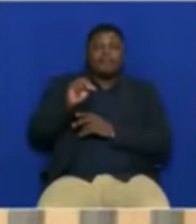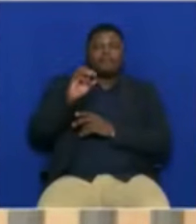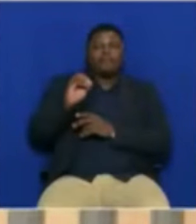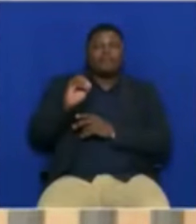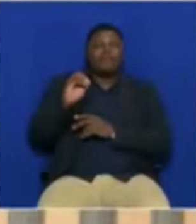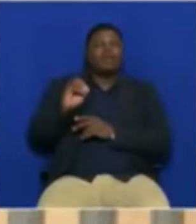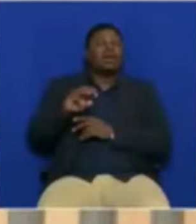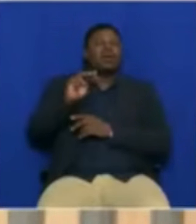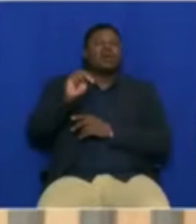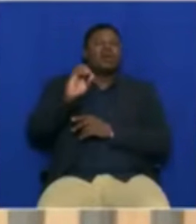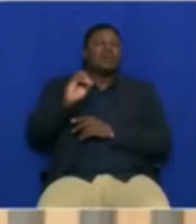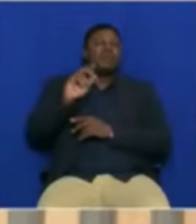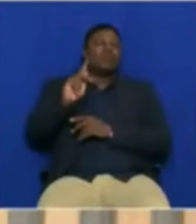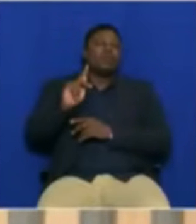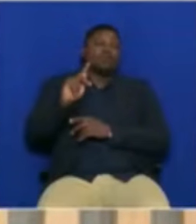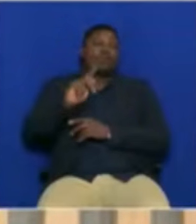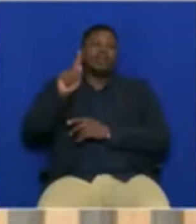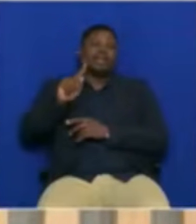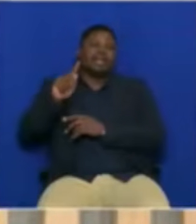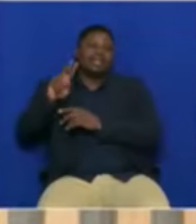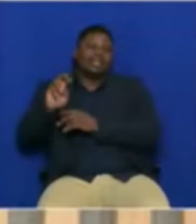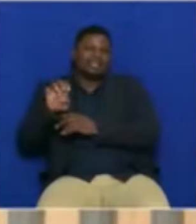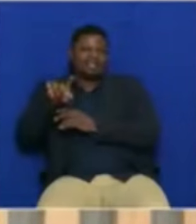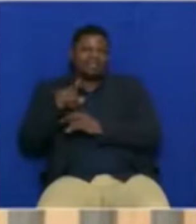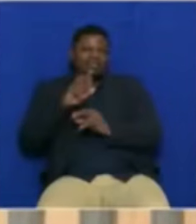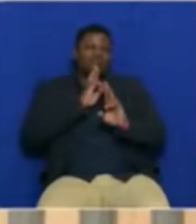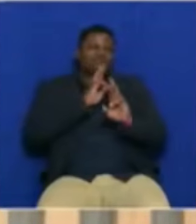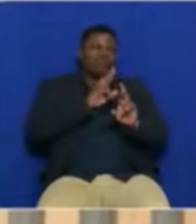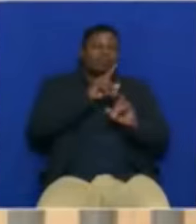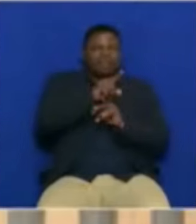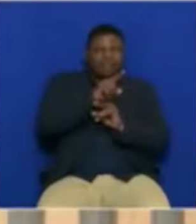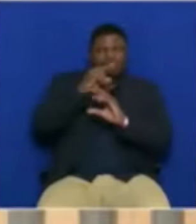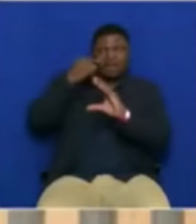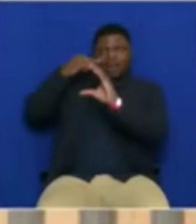that is dated 1 November 2024, 0904.